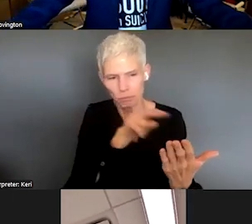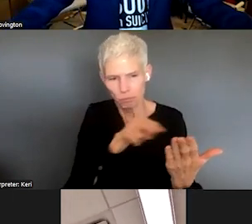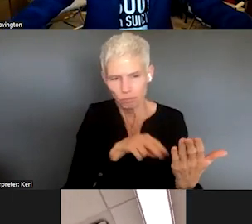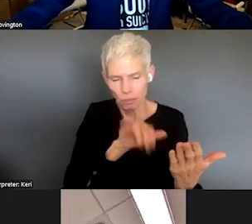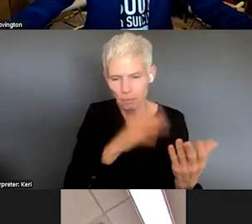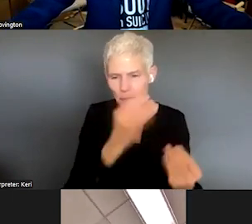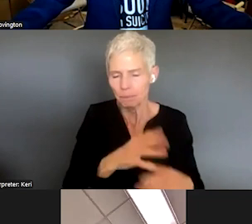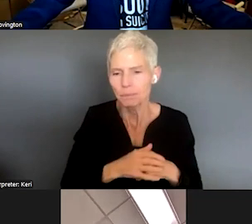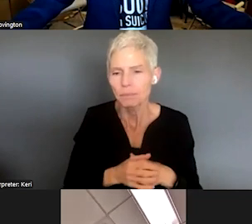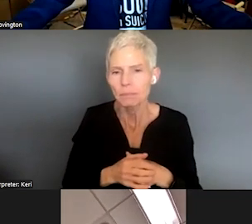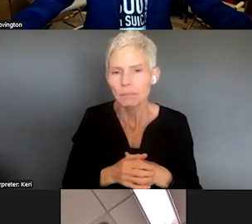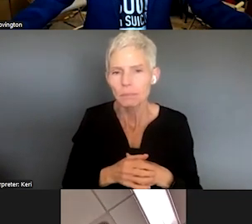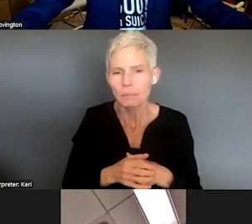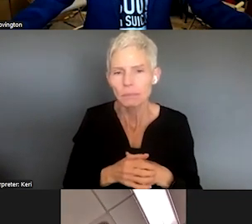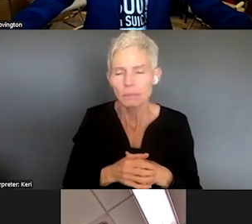Pardon.